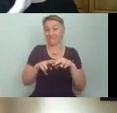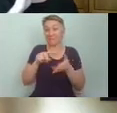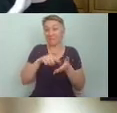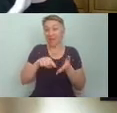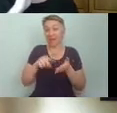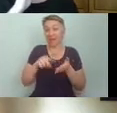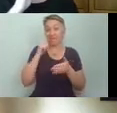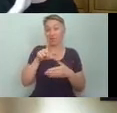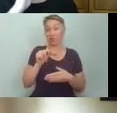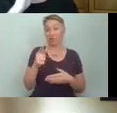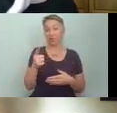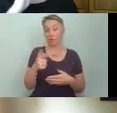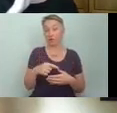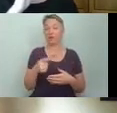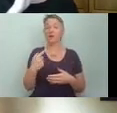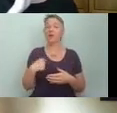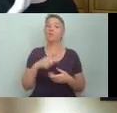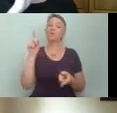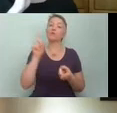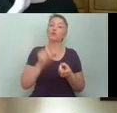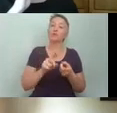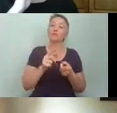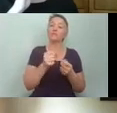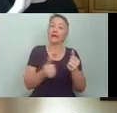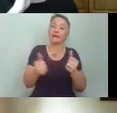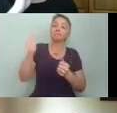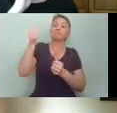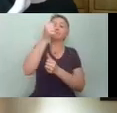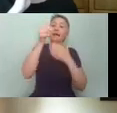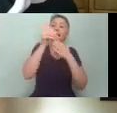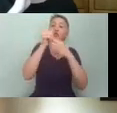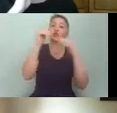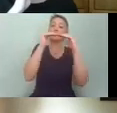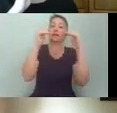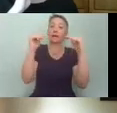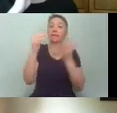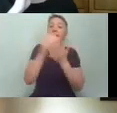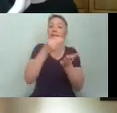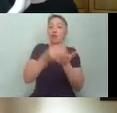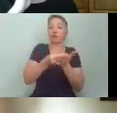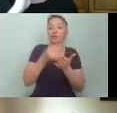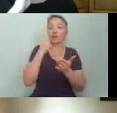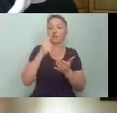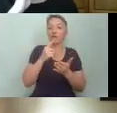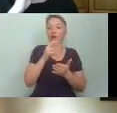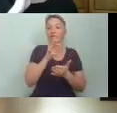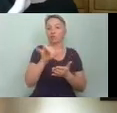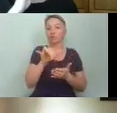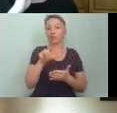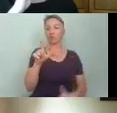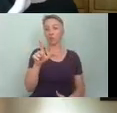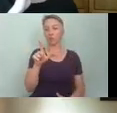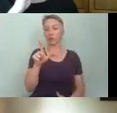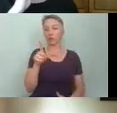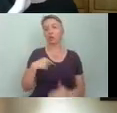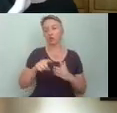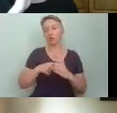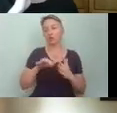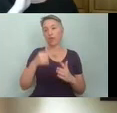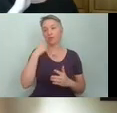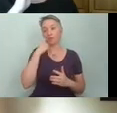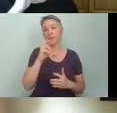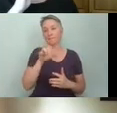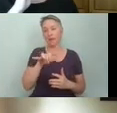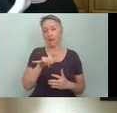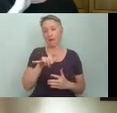senior salaries, senior leadership salaries for fiscal year 21. We started that in May, so it was actually for